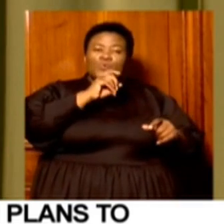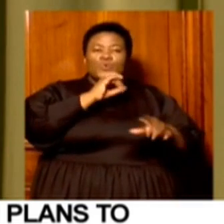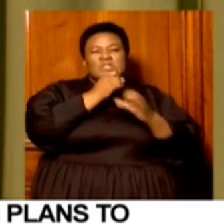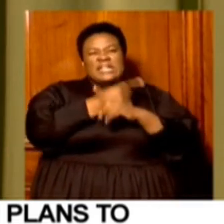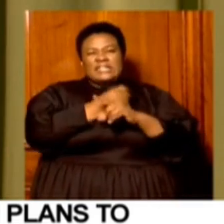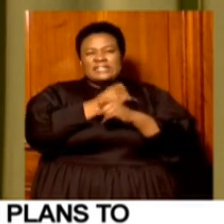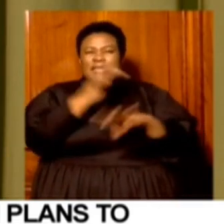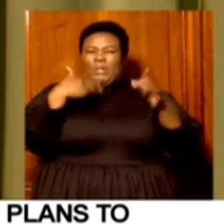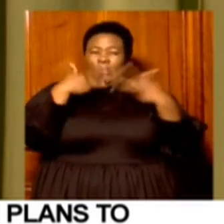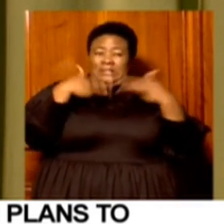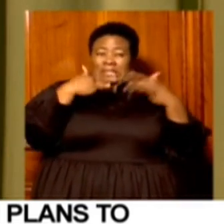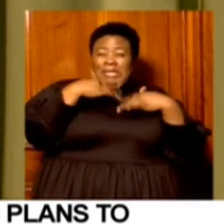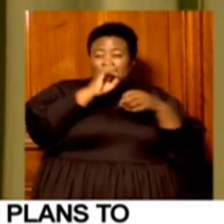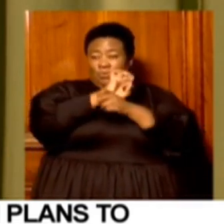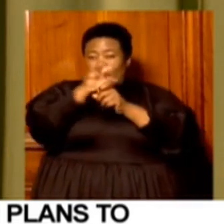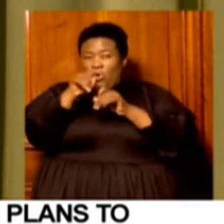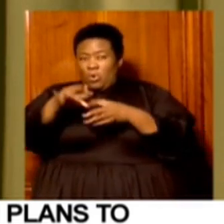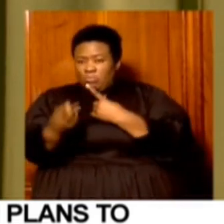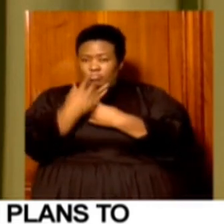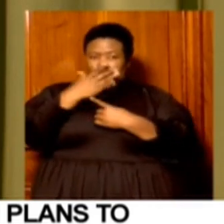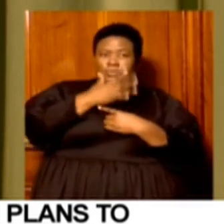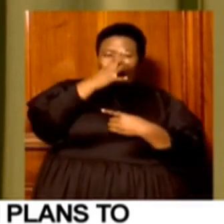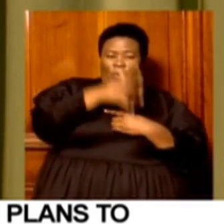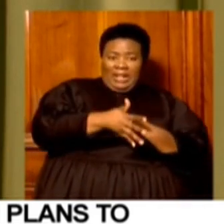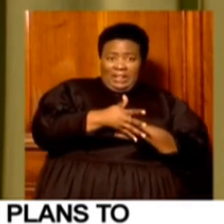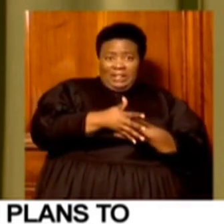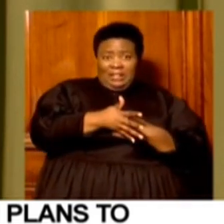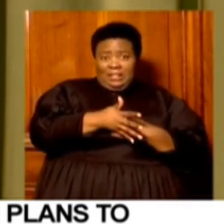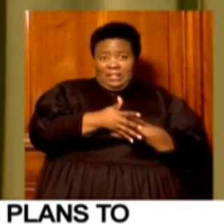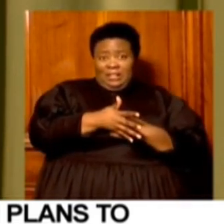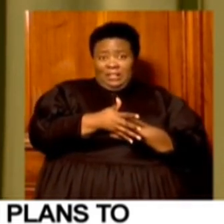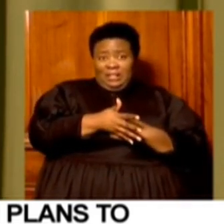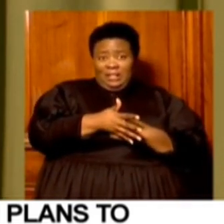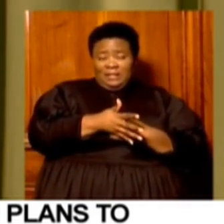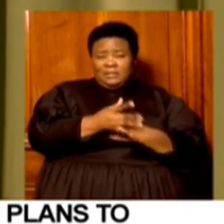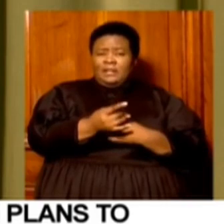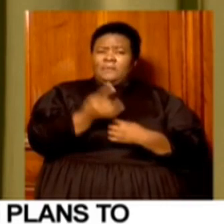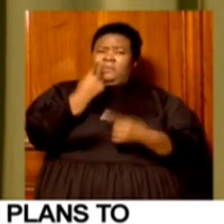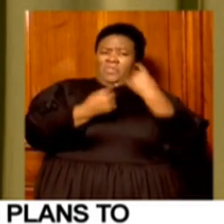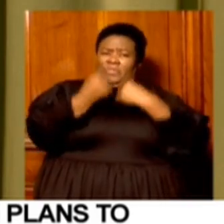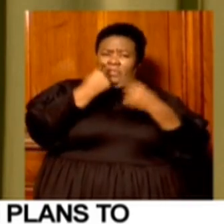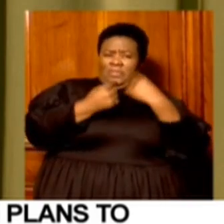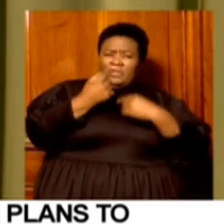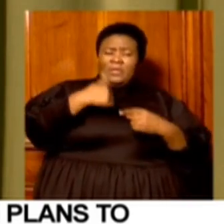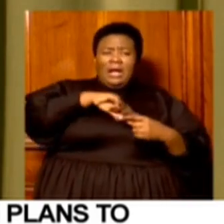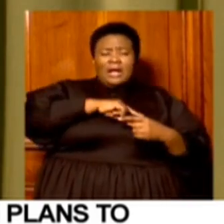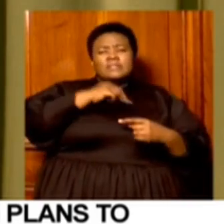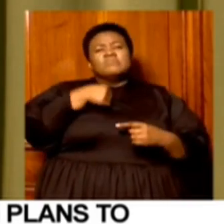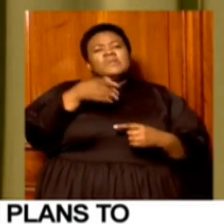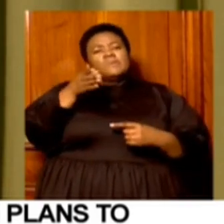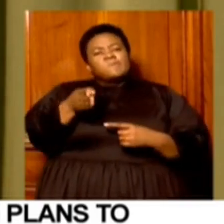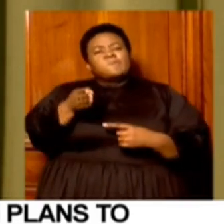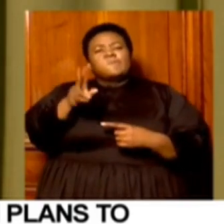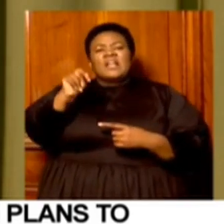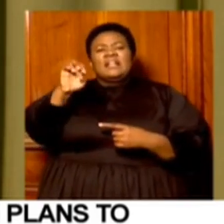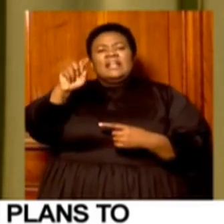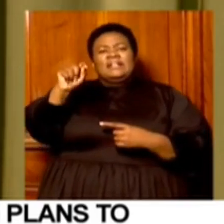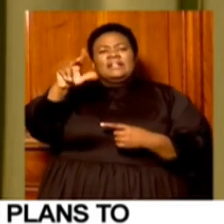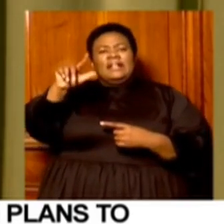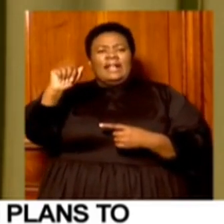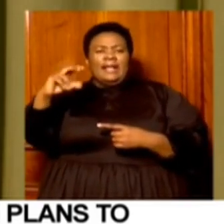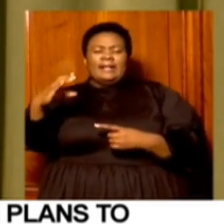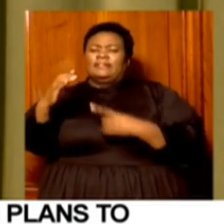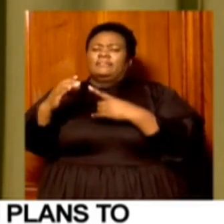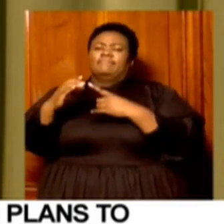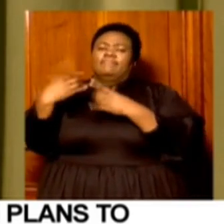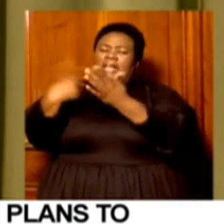about the coronavirus, have taken us to tasks on this matter. I was at NEDLAC, I explained. The unions wanted to